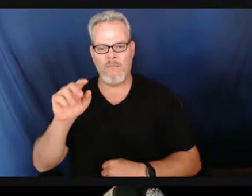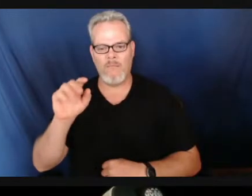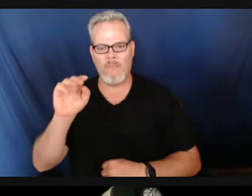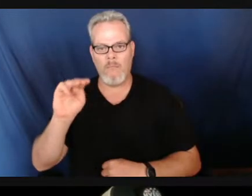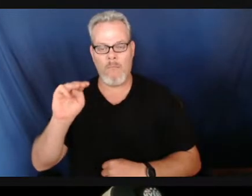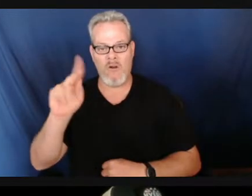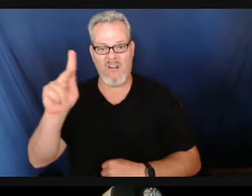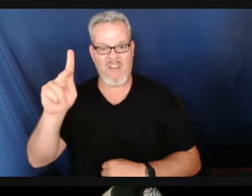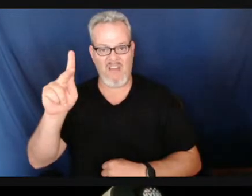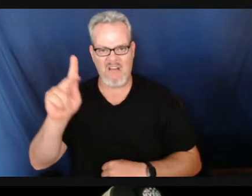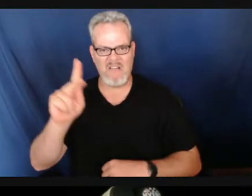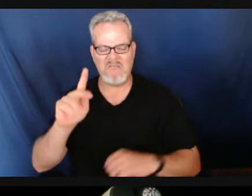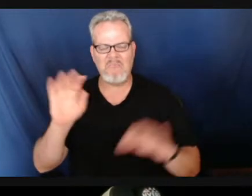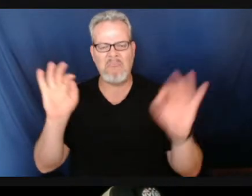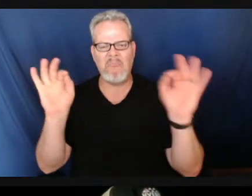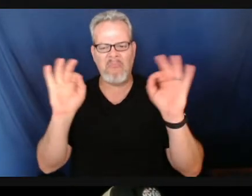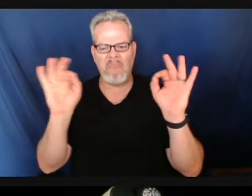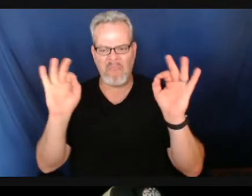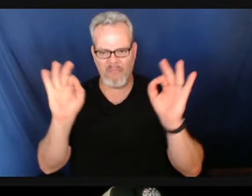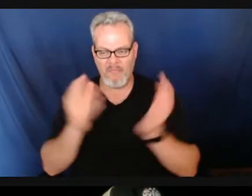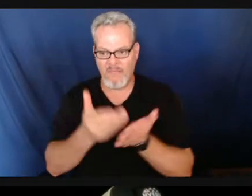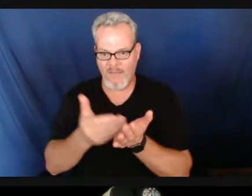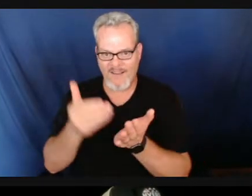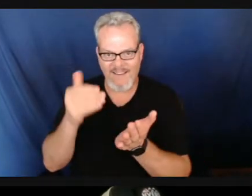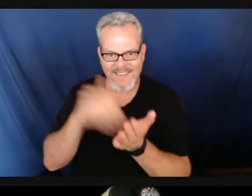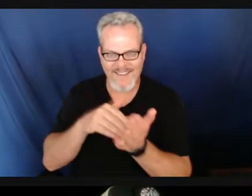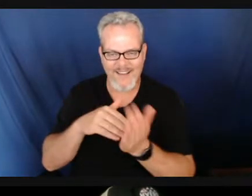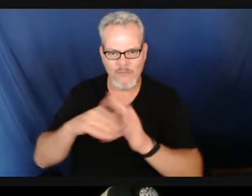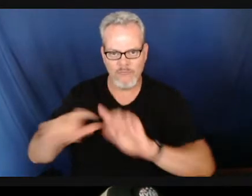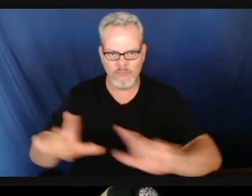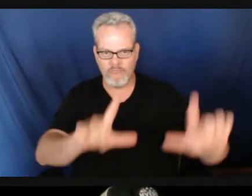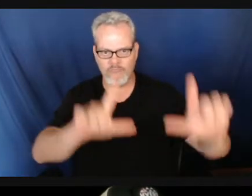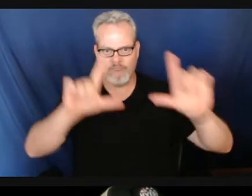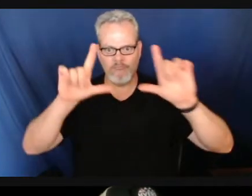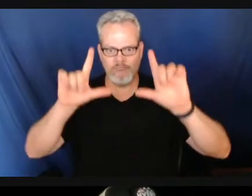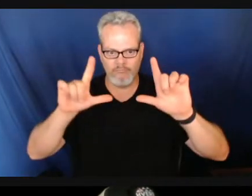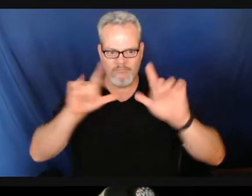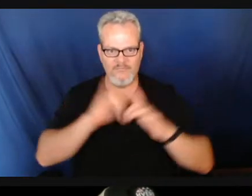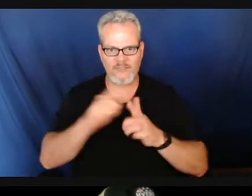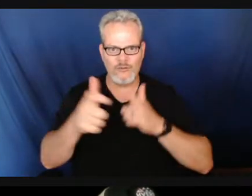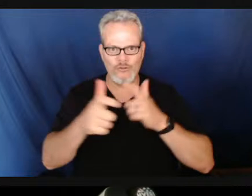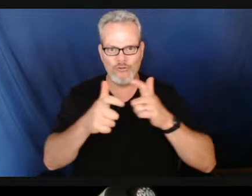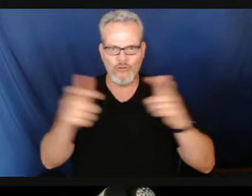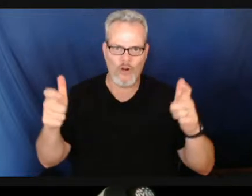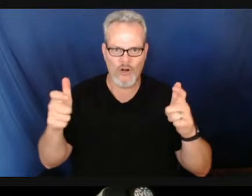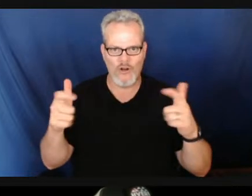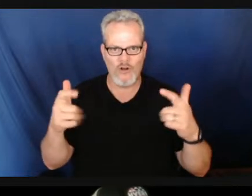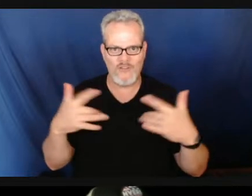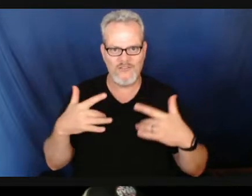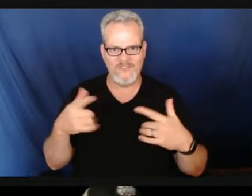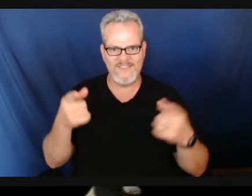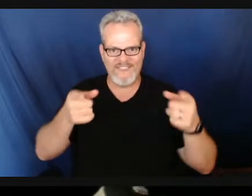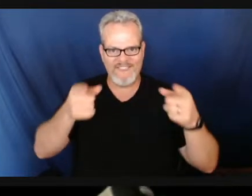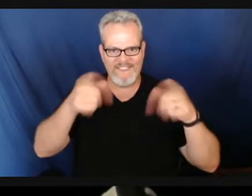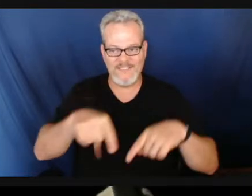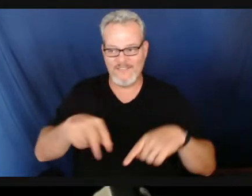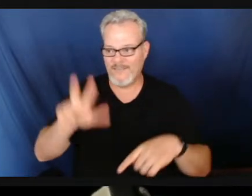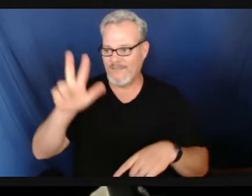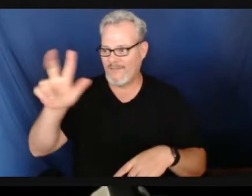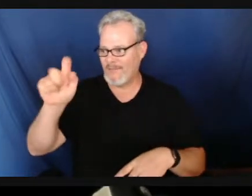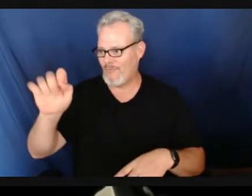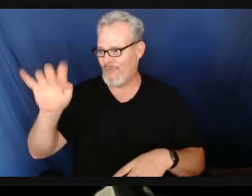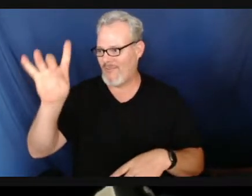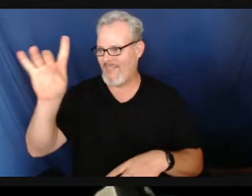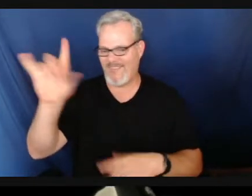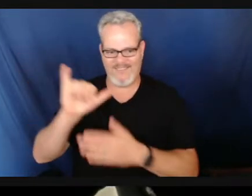And so looking at this again through this lens of largest events, the 3.8 down at